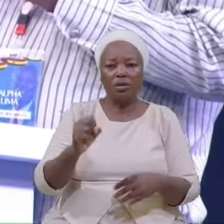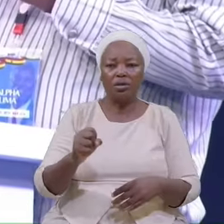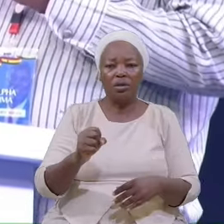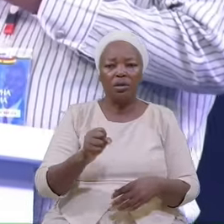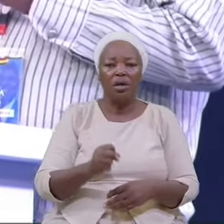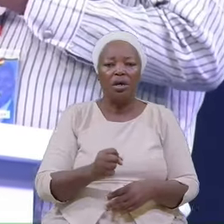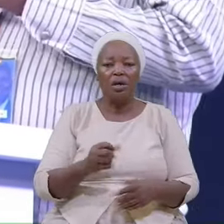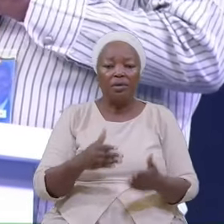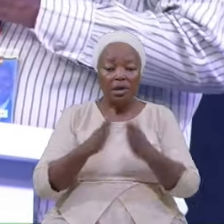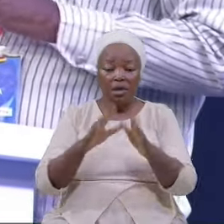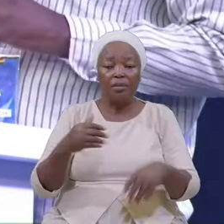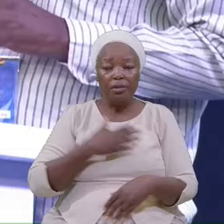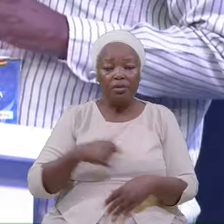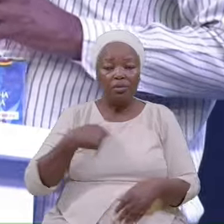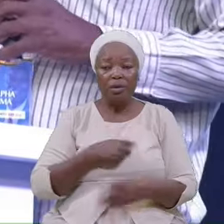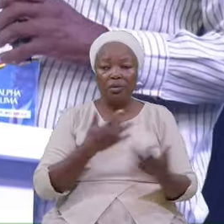It will change you.